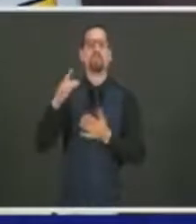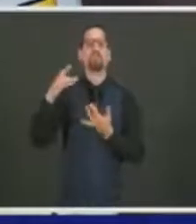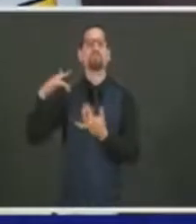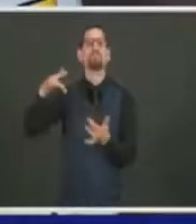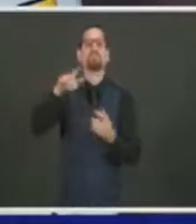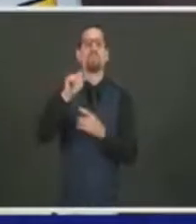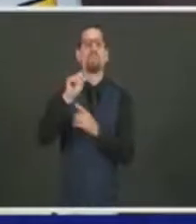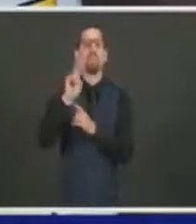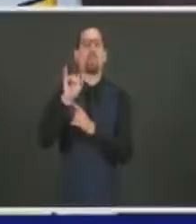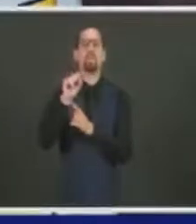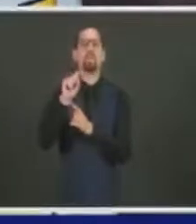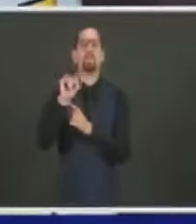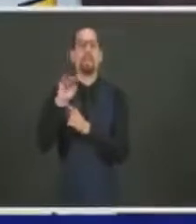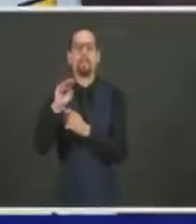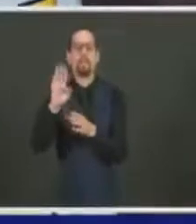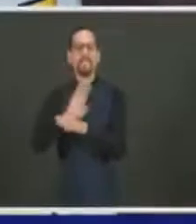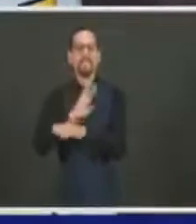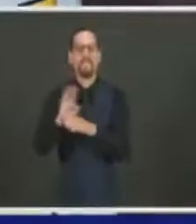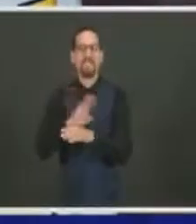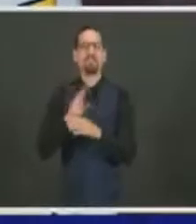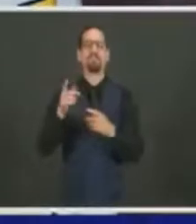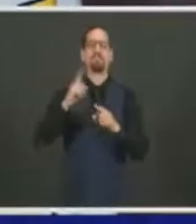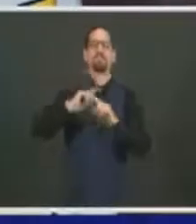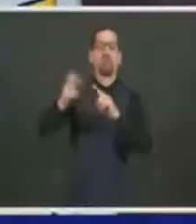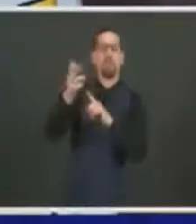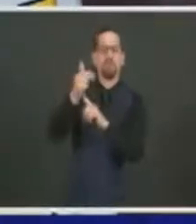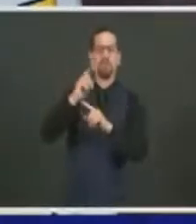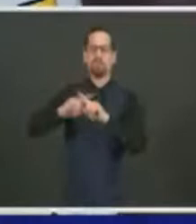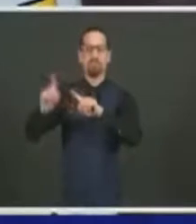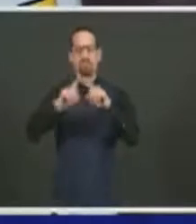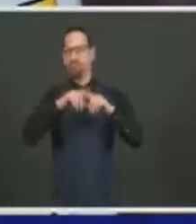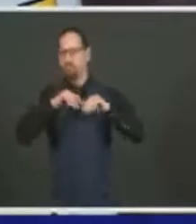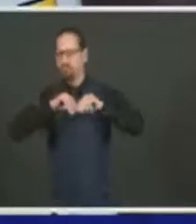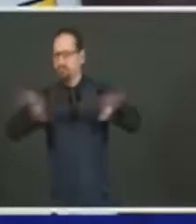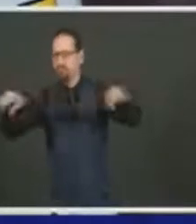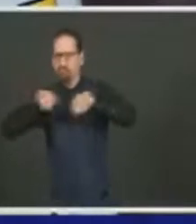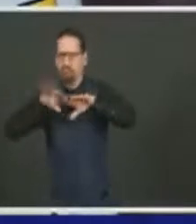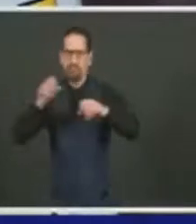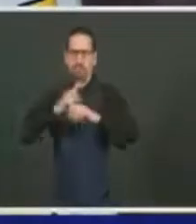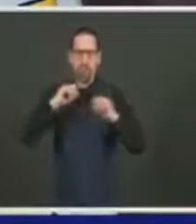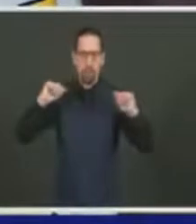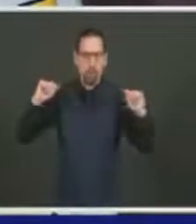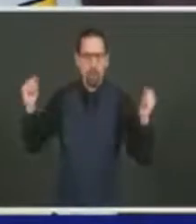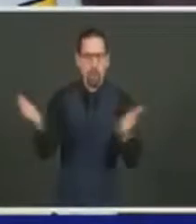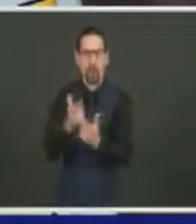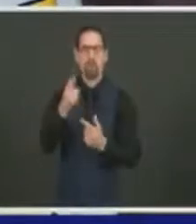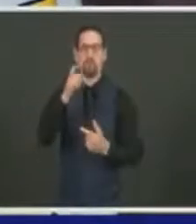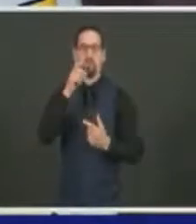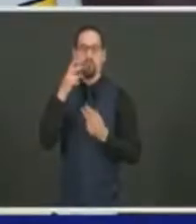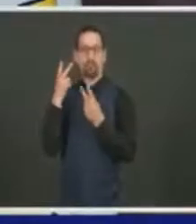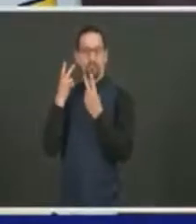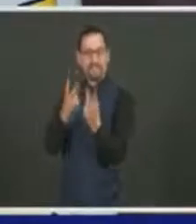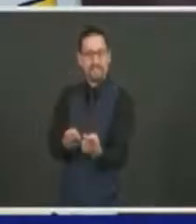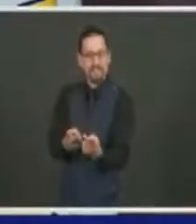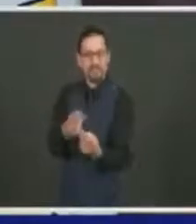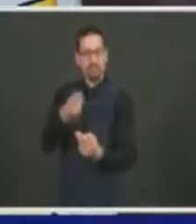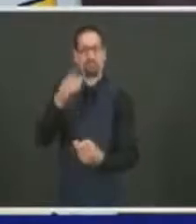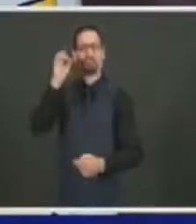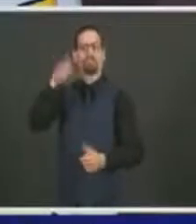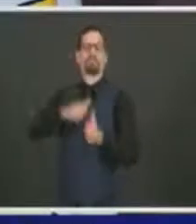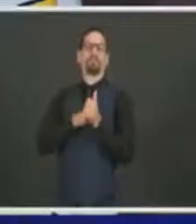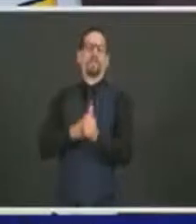B&Bs, asking them to communicate the rule to their visitors. All visitors at these establishments will have to complete